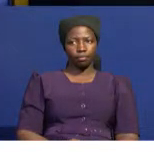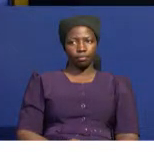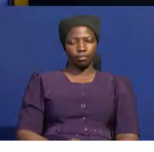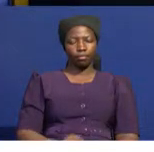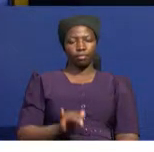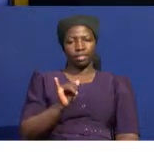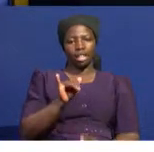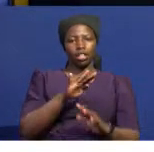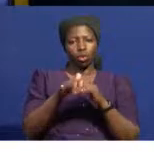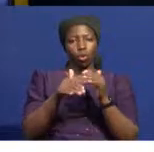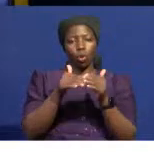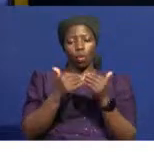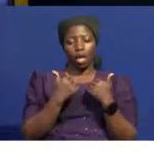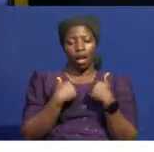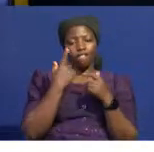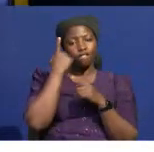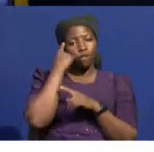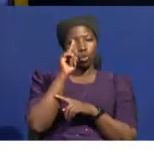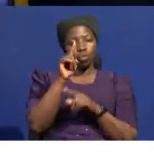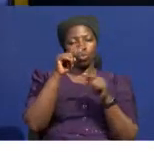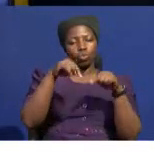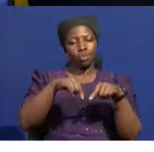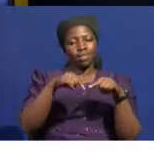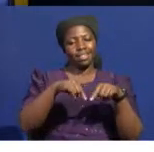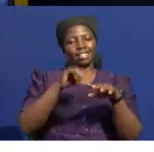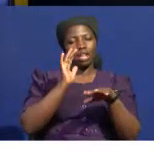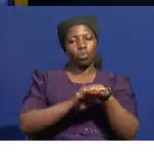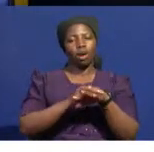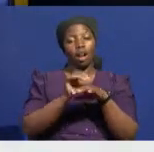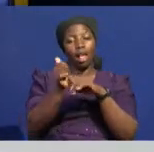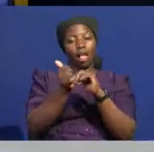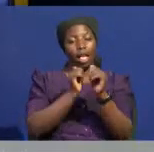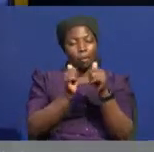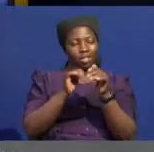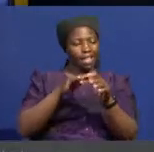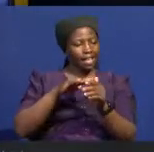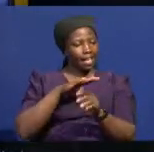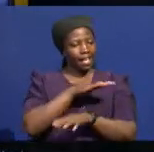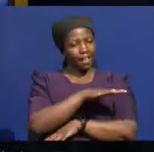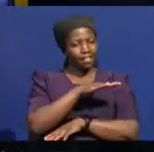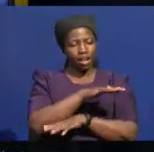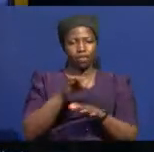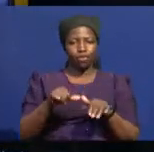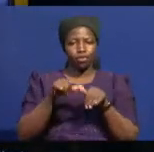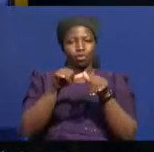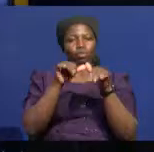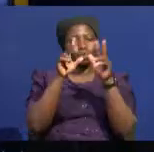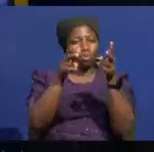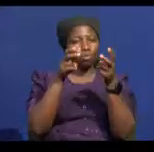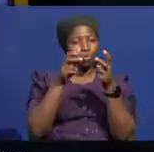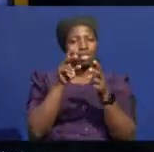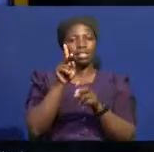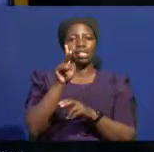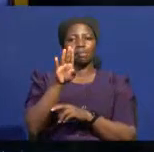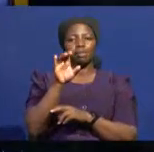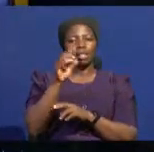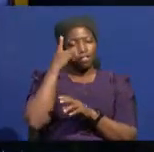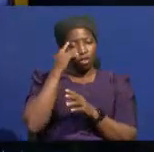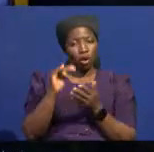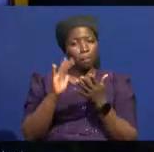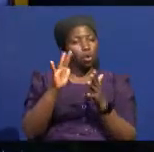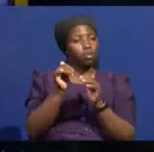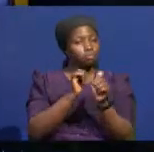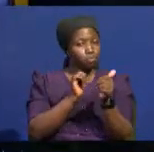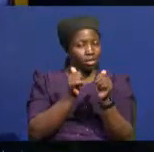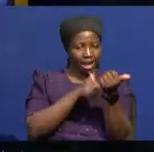And that's all we had for you today. Quite a great sporting evening. And continue, of course, to watch KBC Channel 1 for more sporting